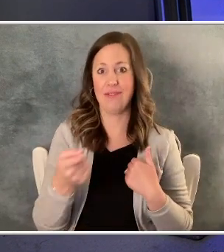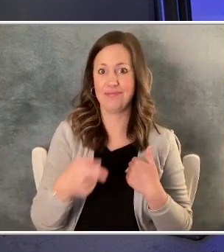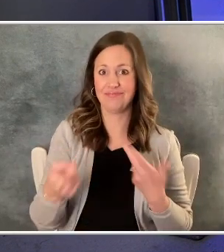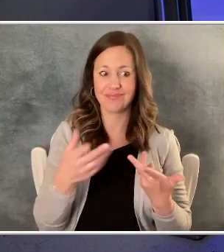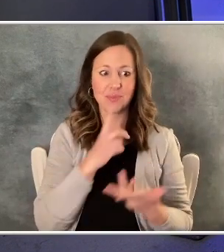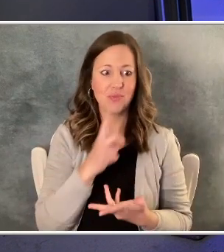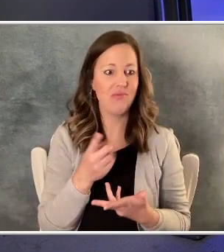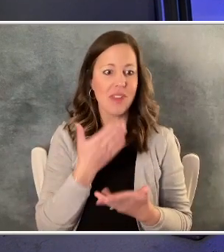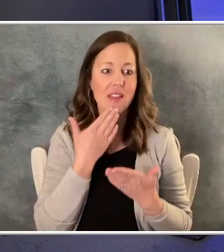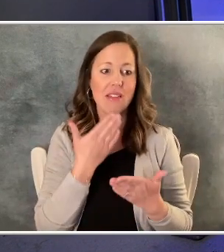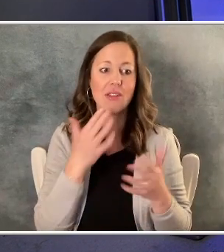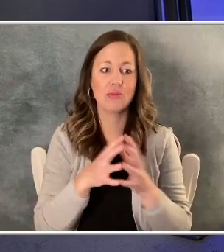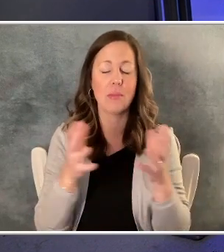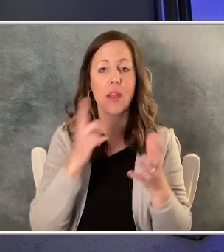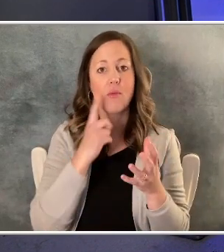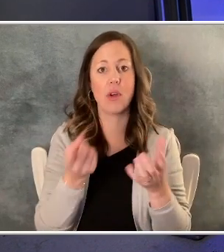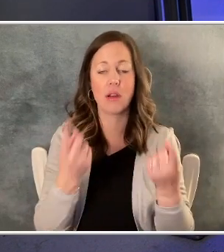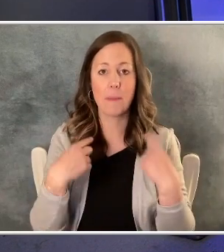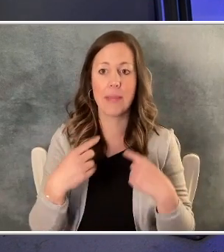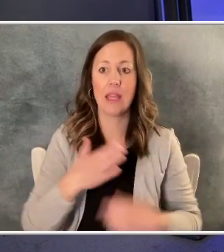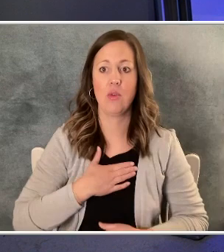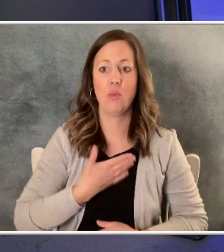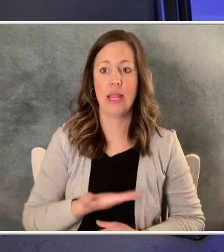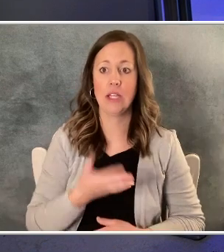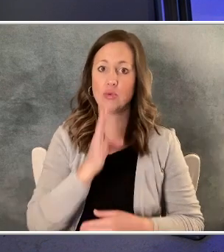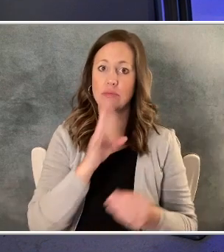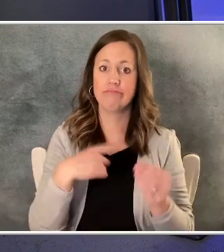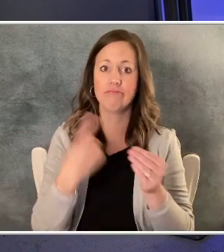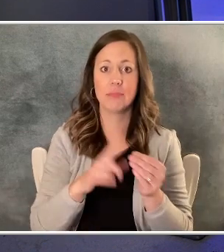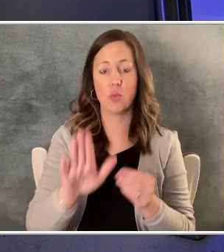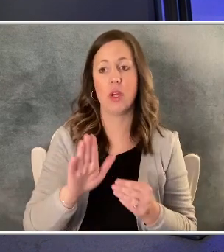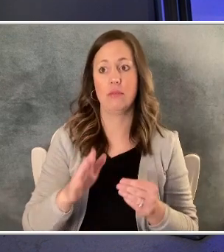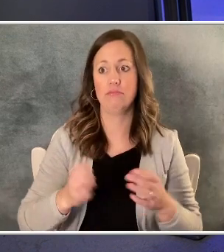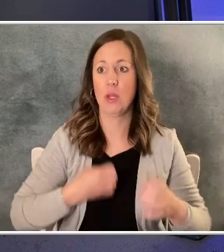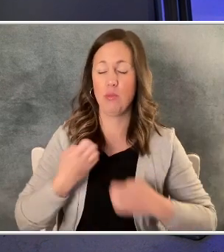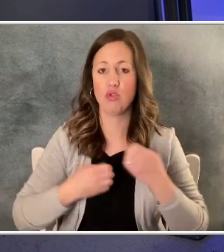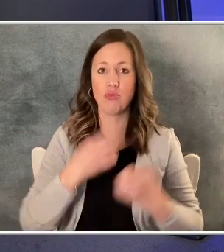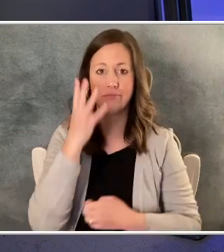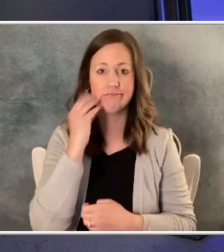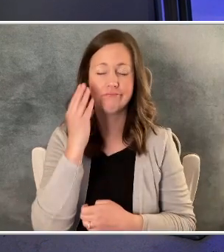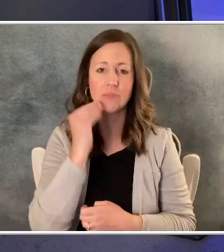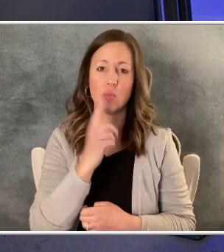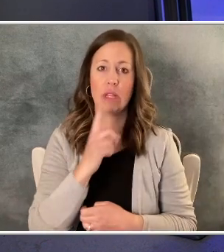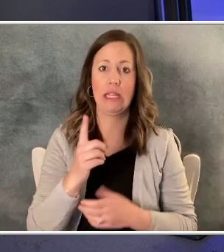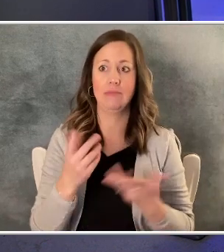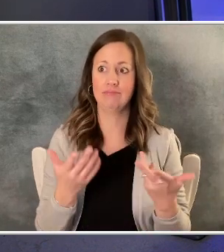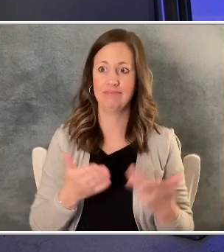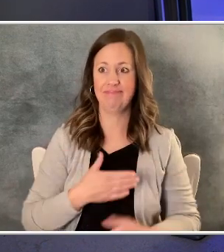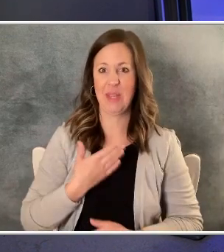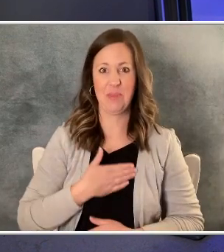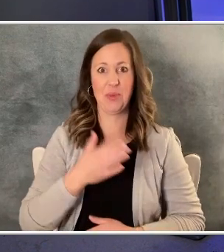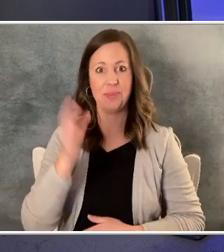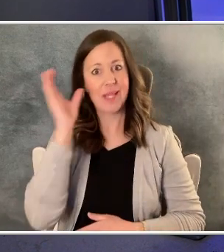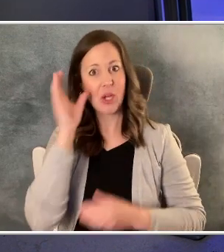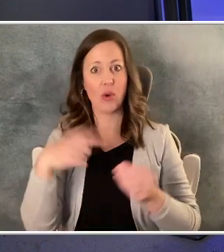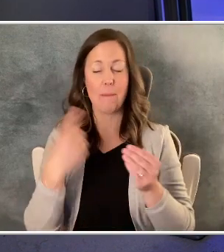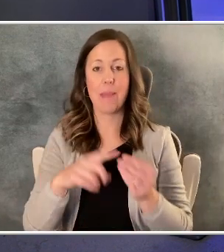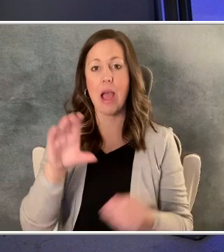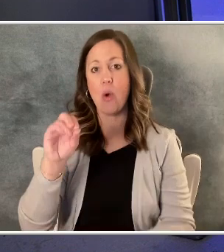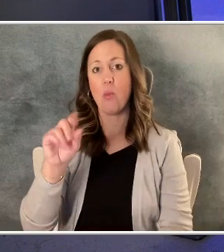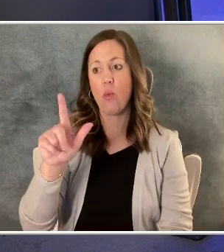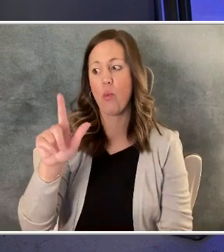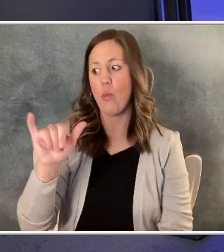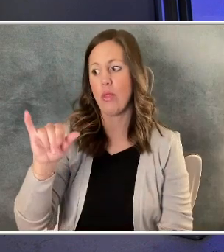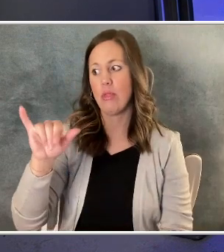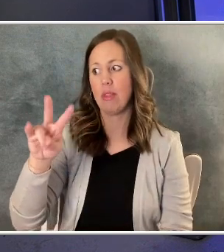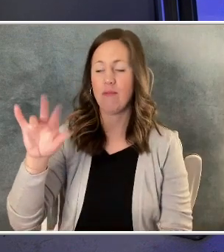willing to speak about your emotional journey. And we're really excited to hear about Olivia and how she's been doing. I mentioned